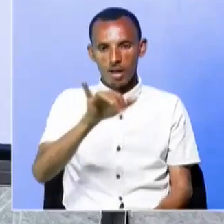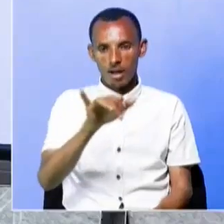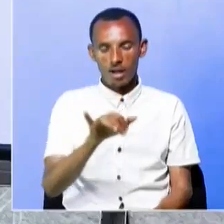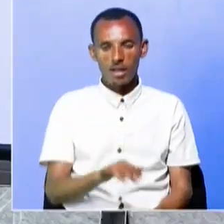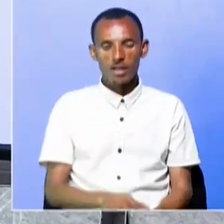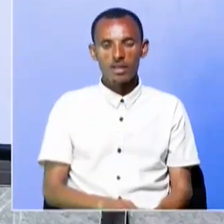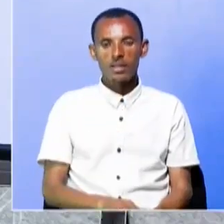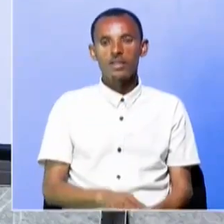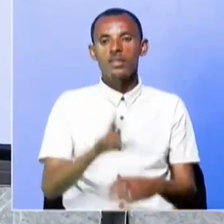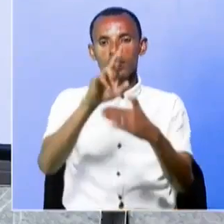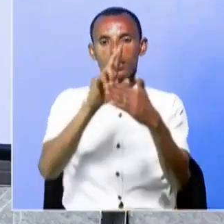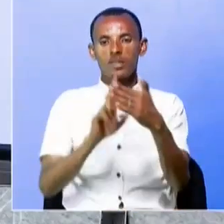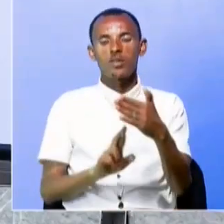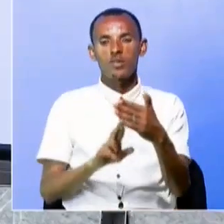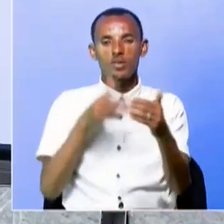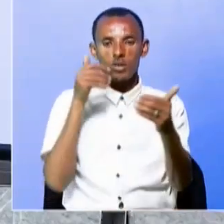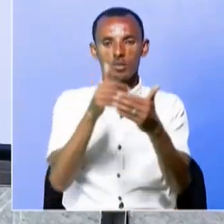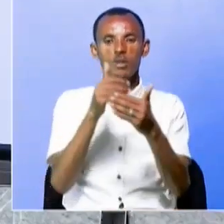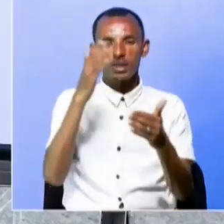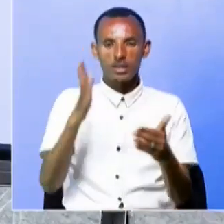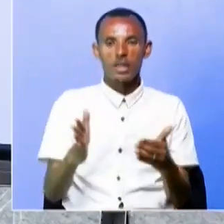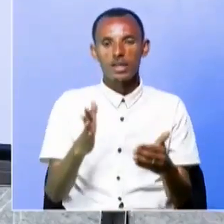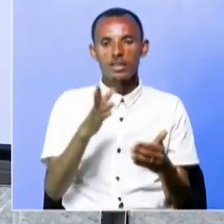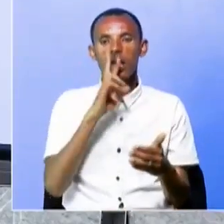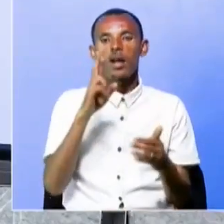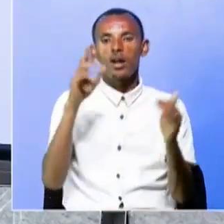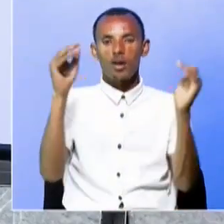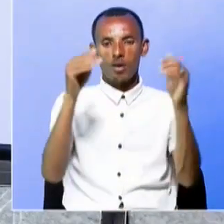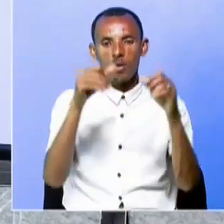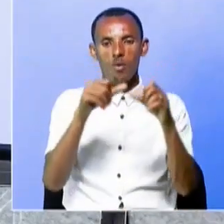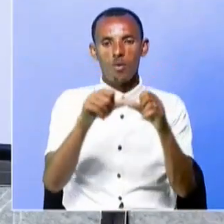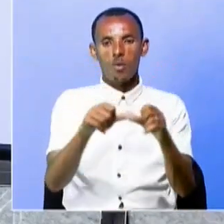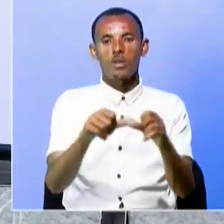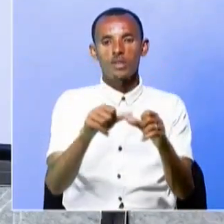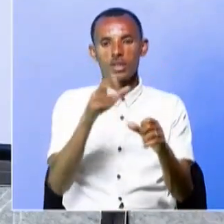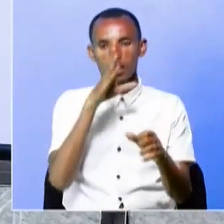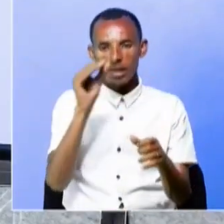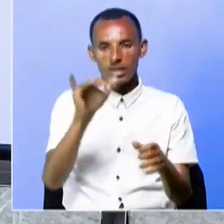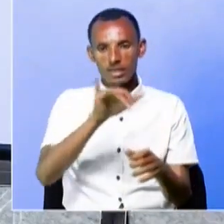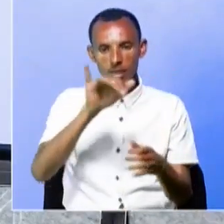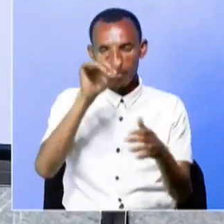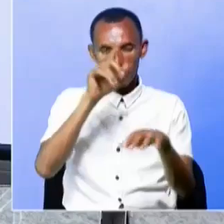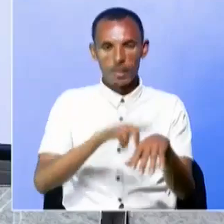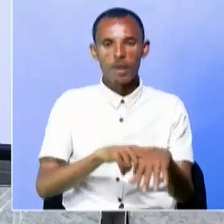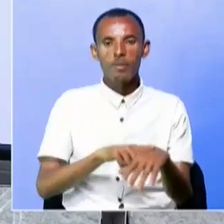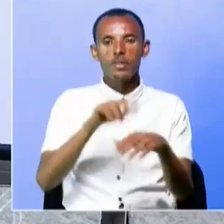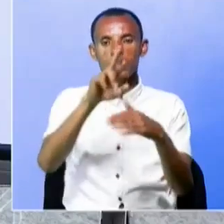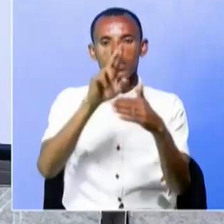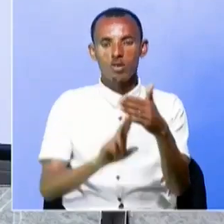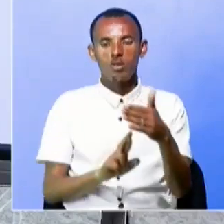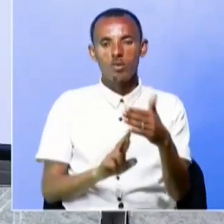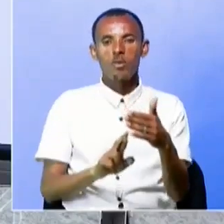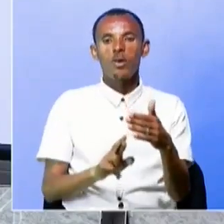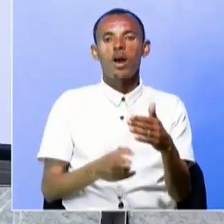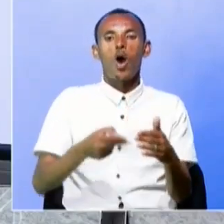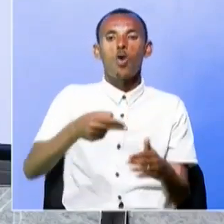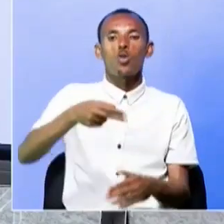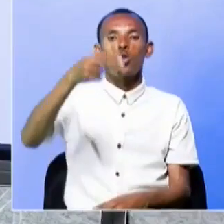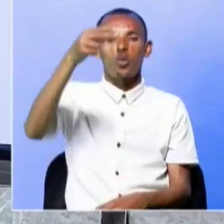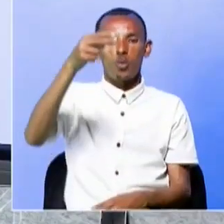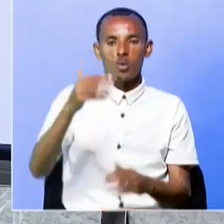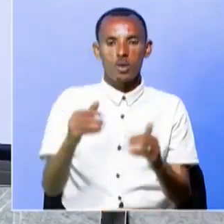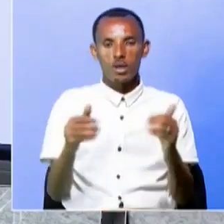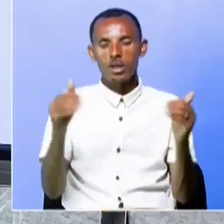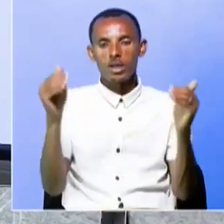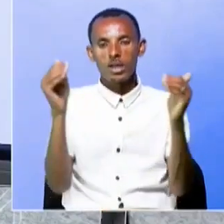similar, the ratio of the corresponding sides are constant. At the same time, the ratio of their altitudes also